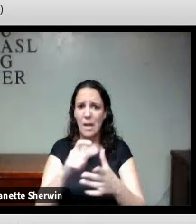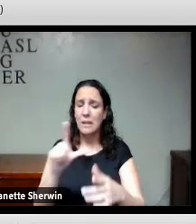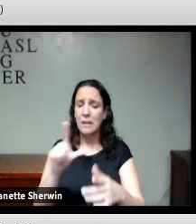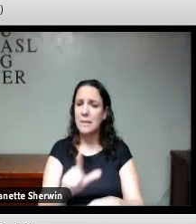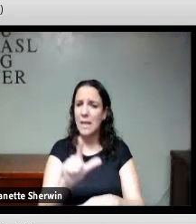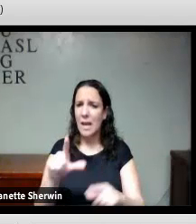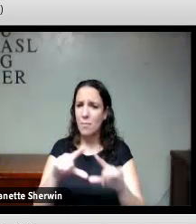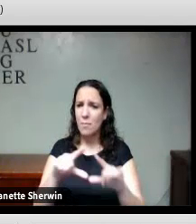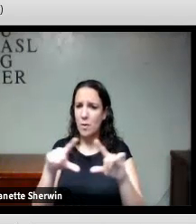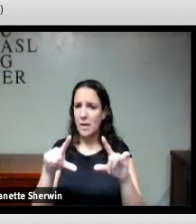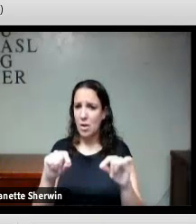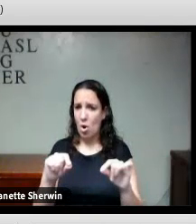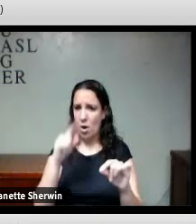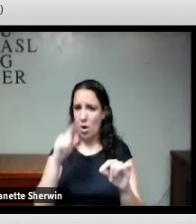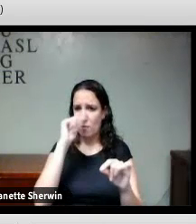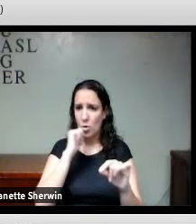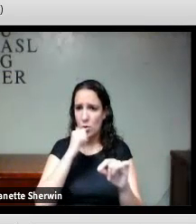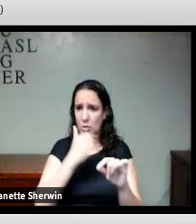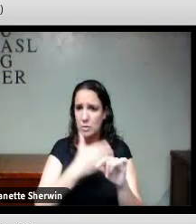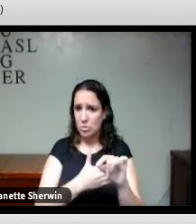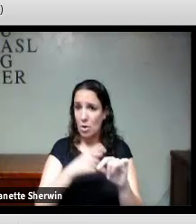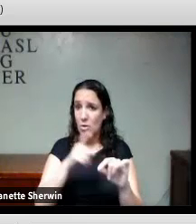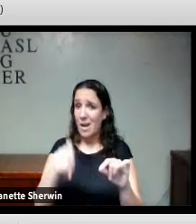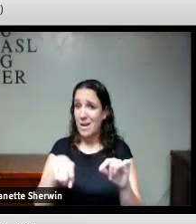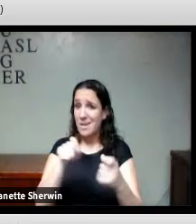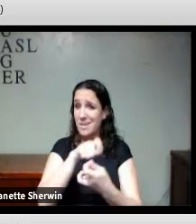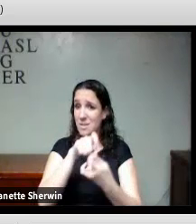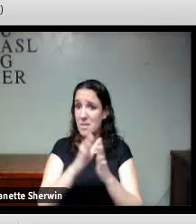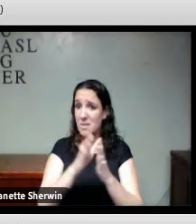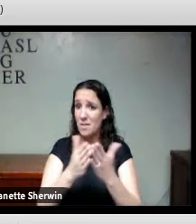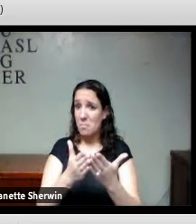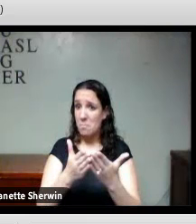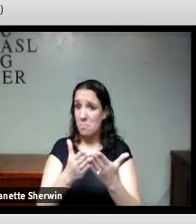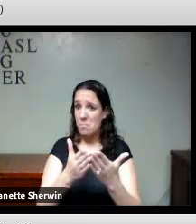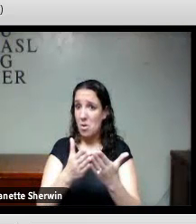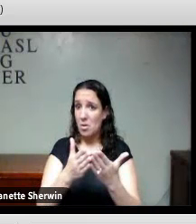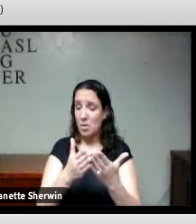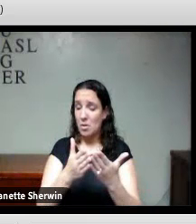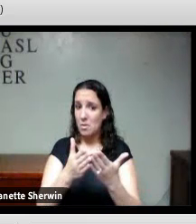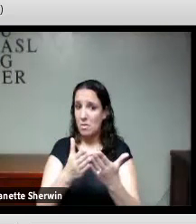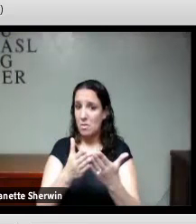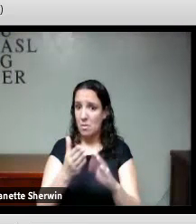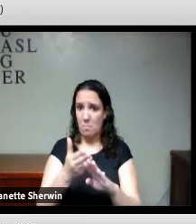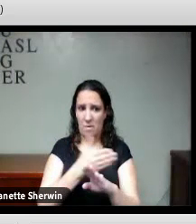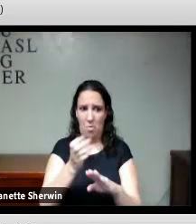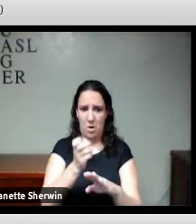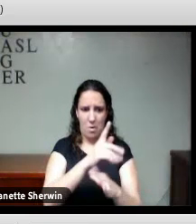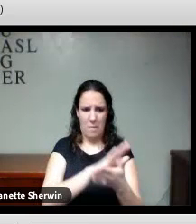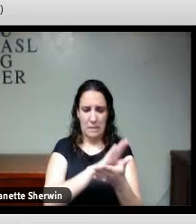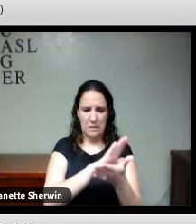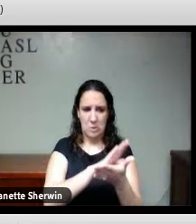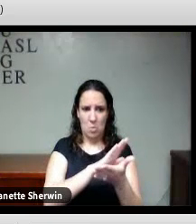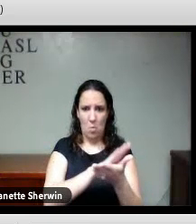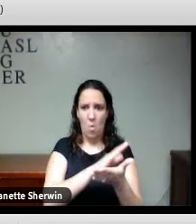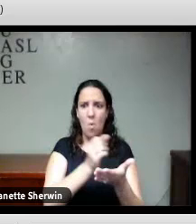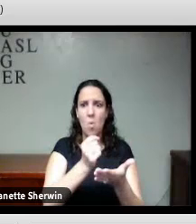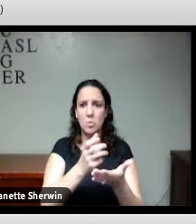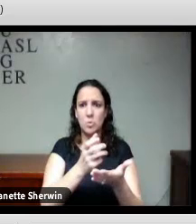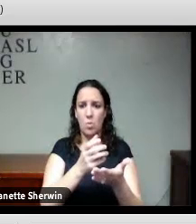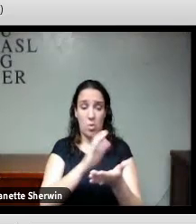summer school and needed now a particular book to finish reading before she went back to school in the fall. School was going to start